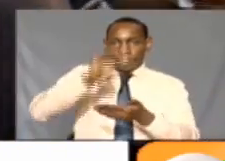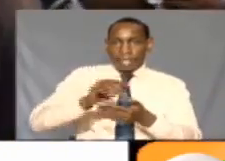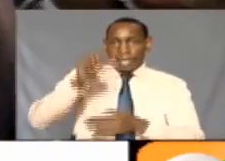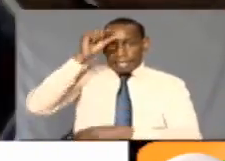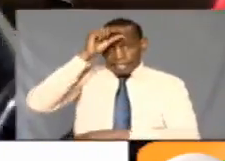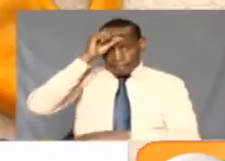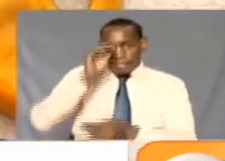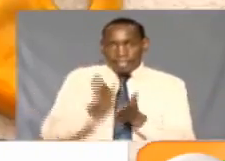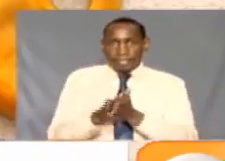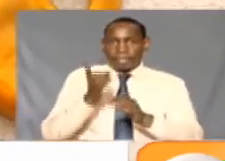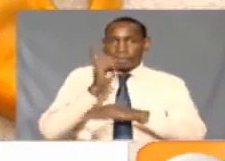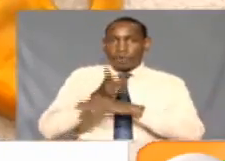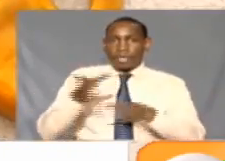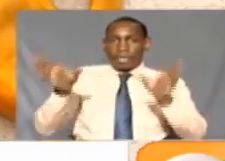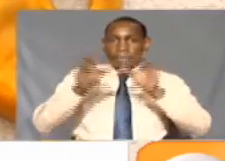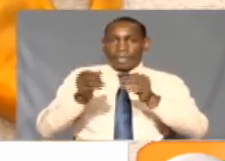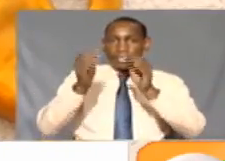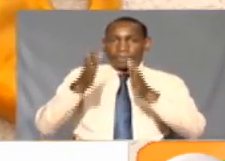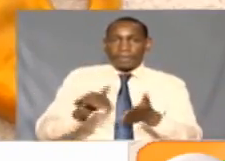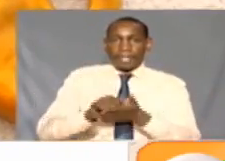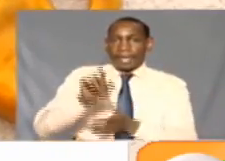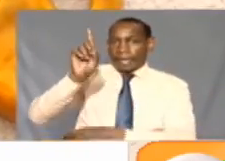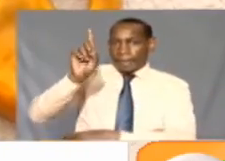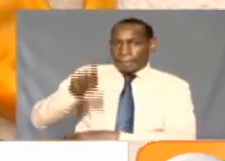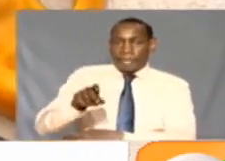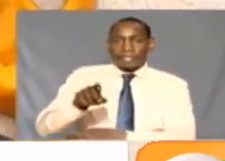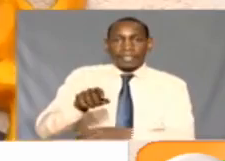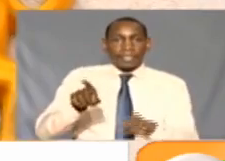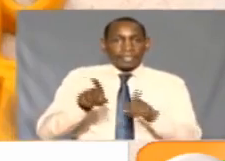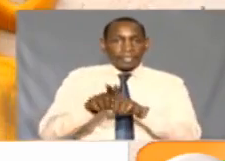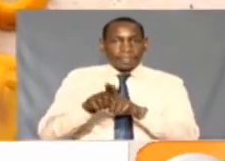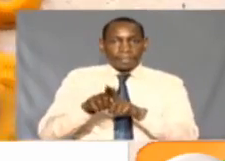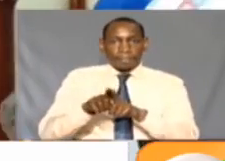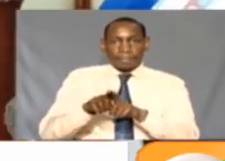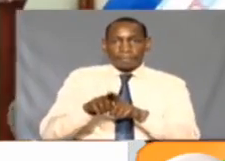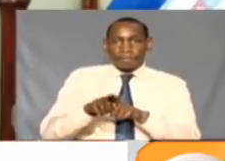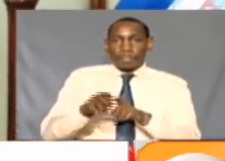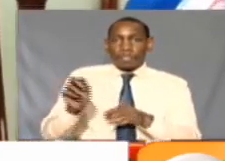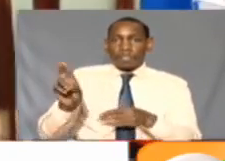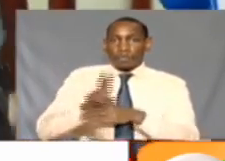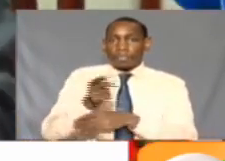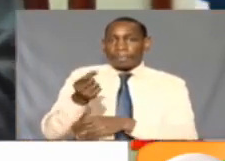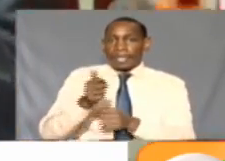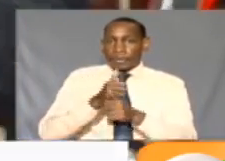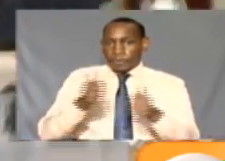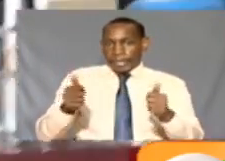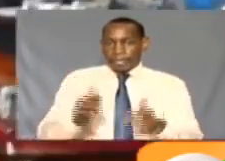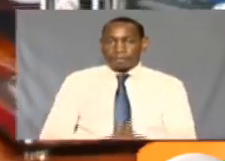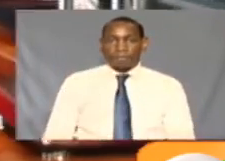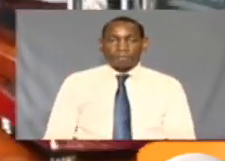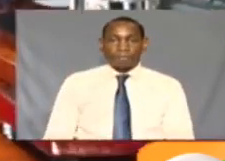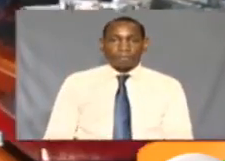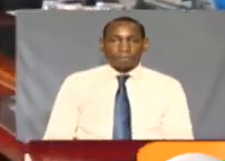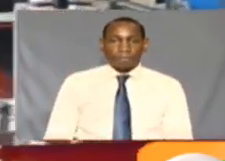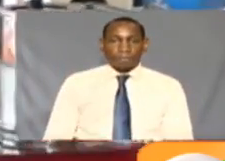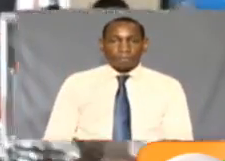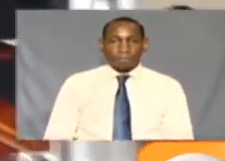government, warning budget officers that they now must measure up and be physically disciplined. Faisal Ahmed, Citizen TV, Nairobi.